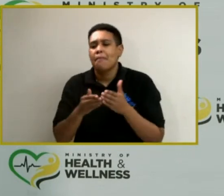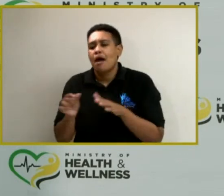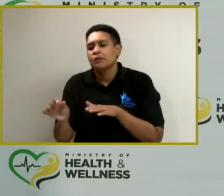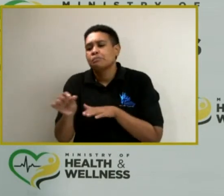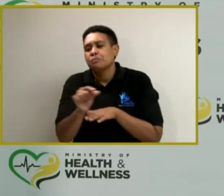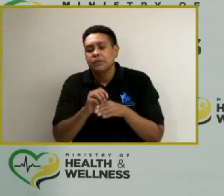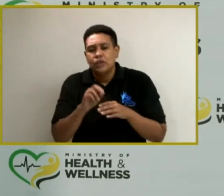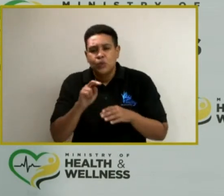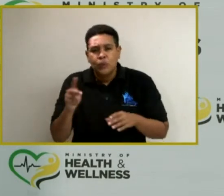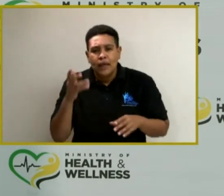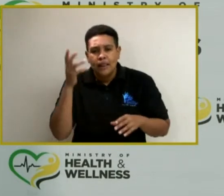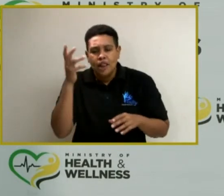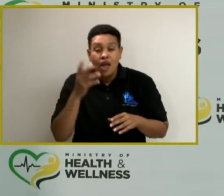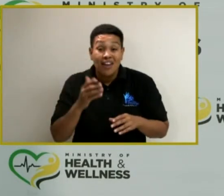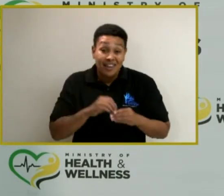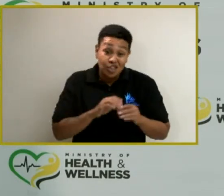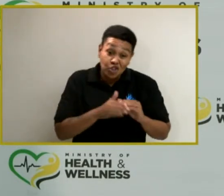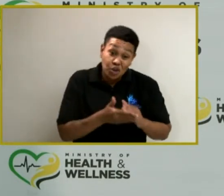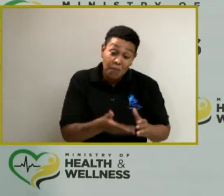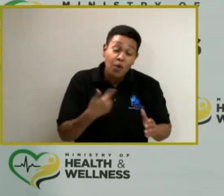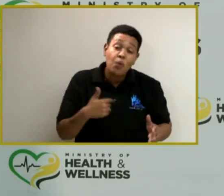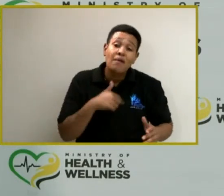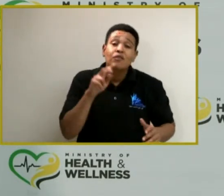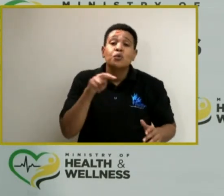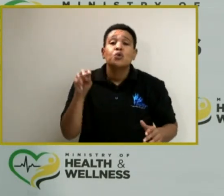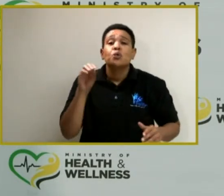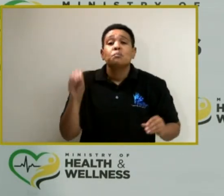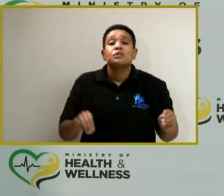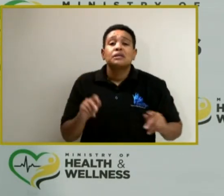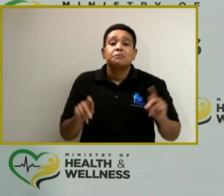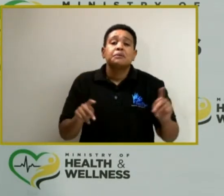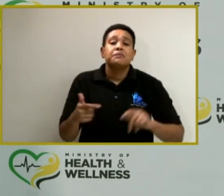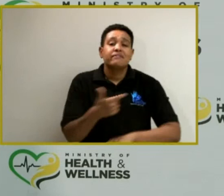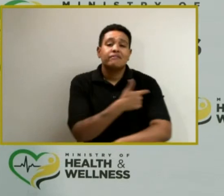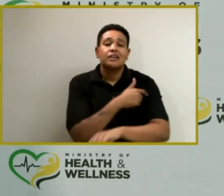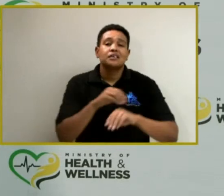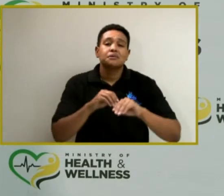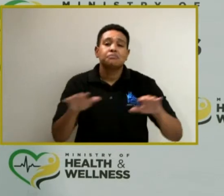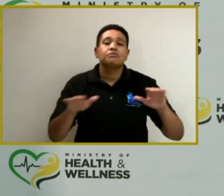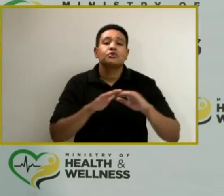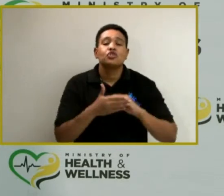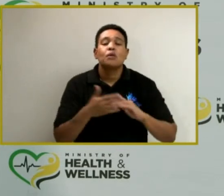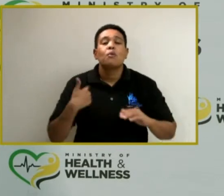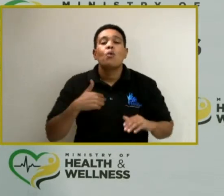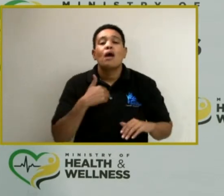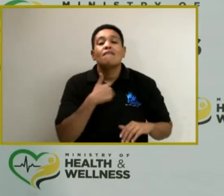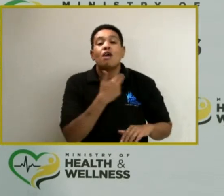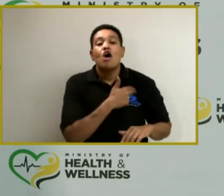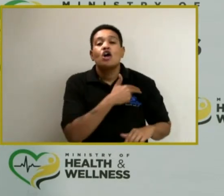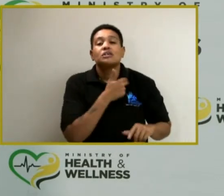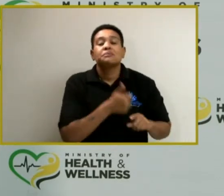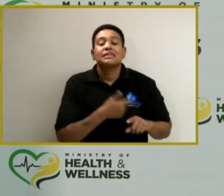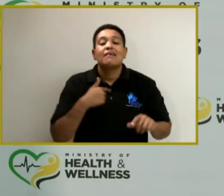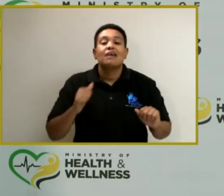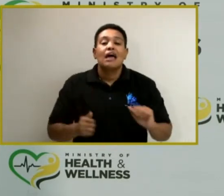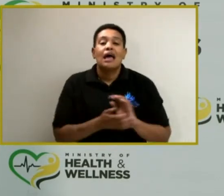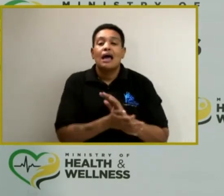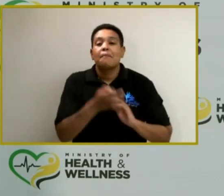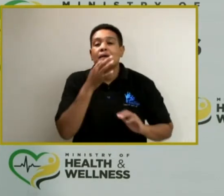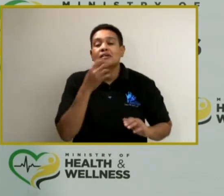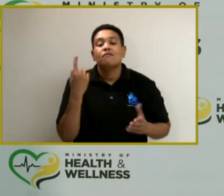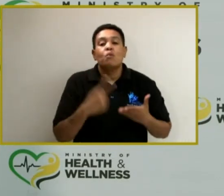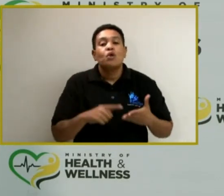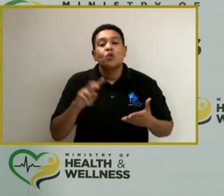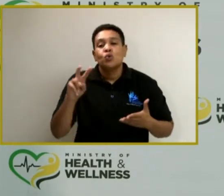case, we have a 22% vaccination rate. We have an hospital that has a capacity of